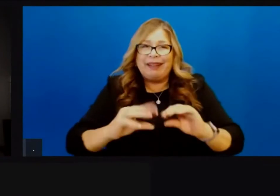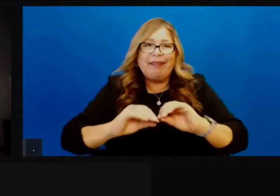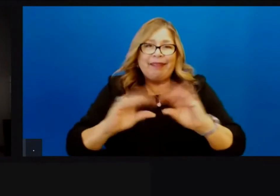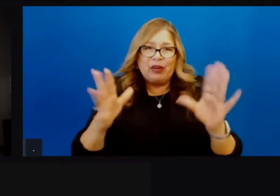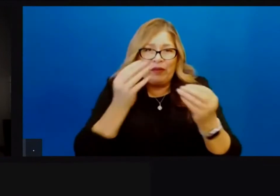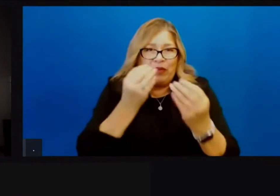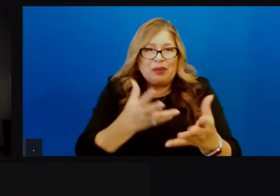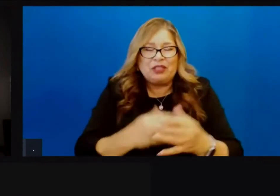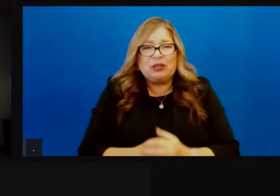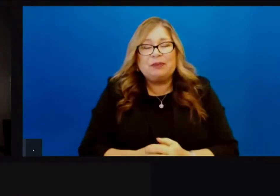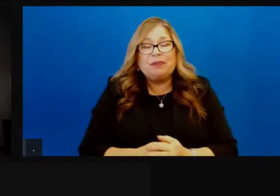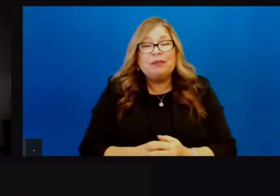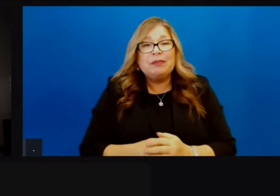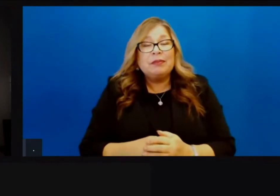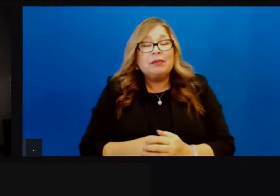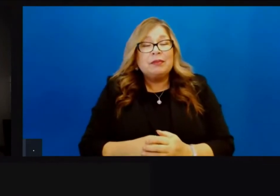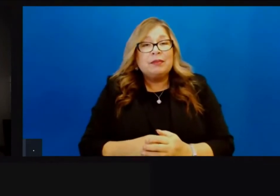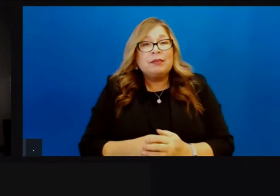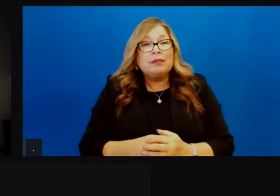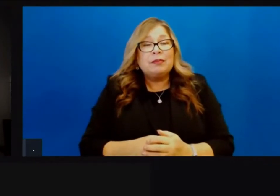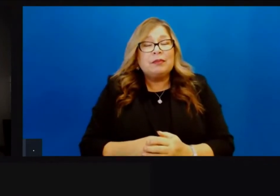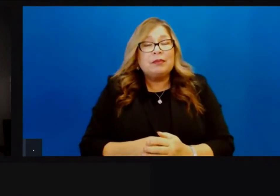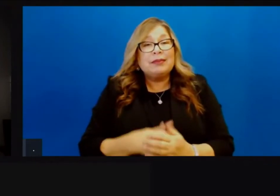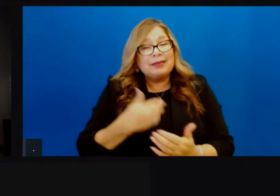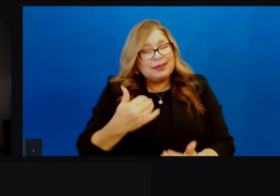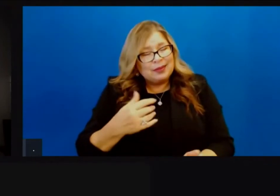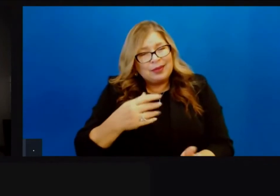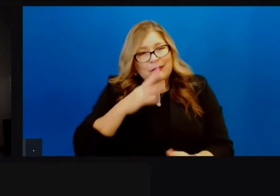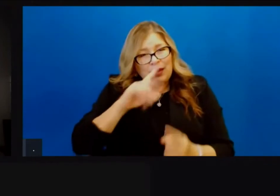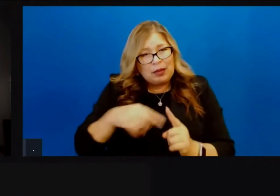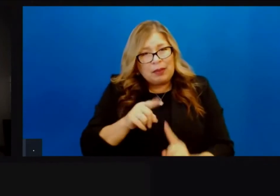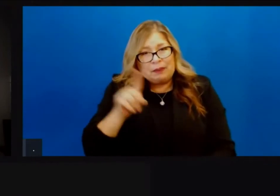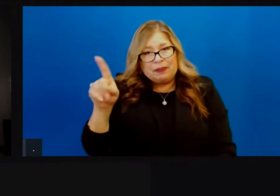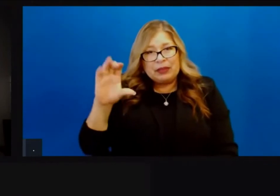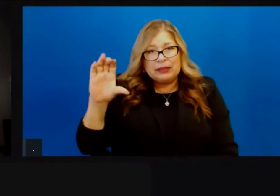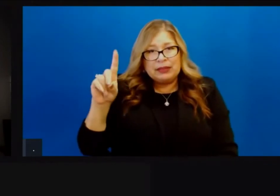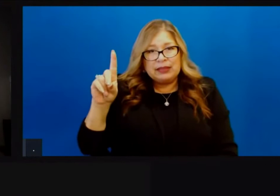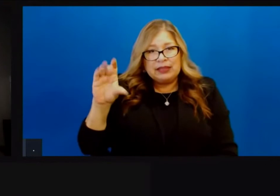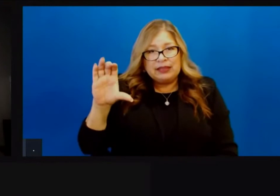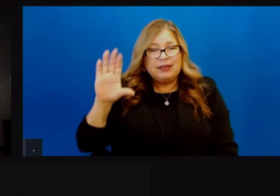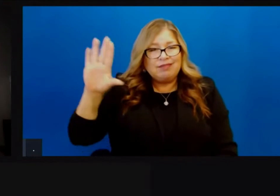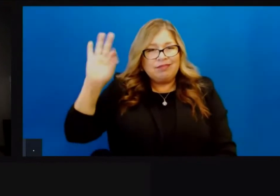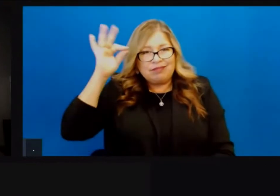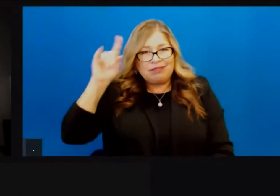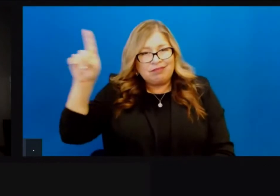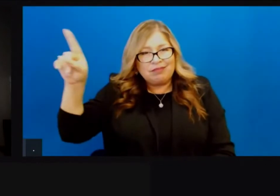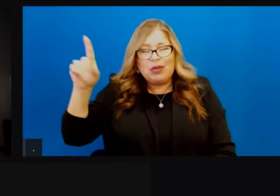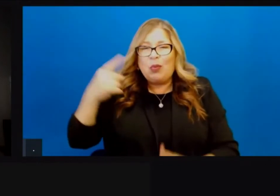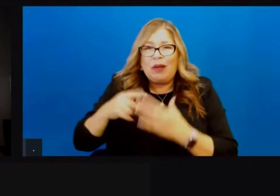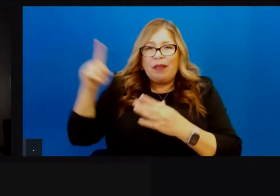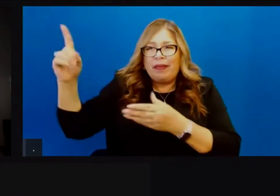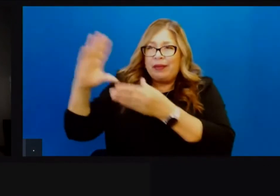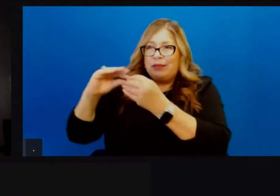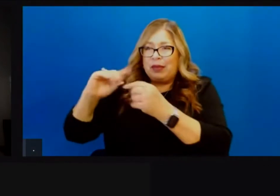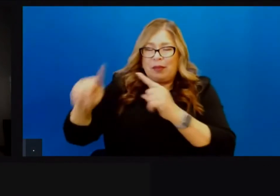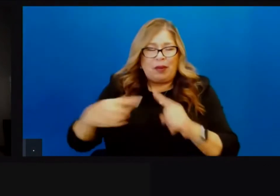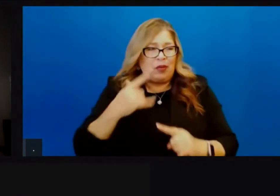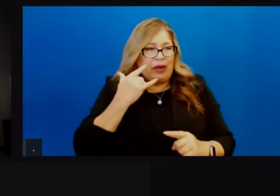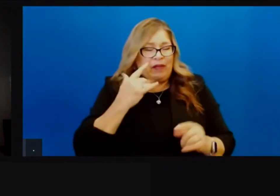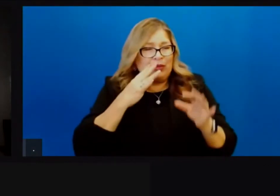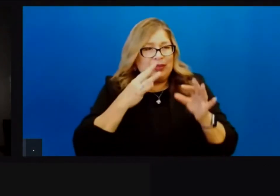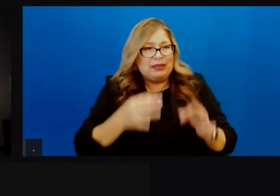to the CDC and what they would say about California's decision today. I